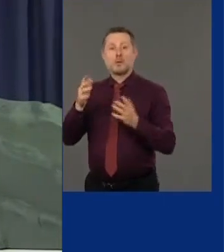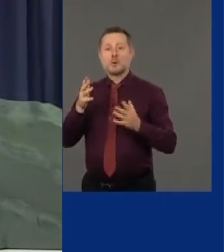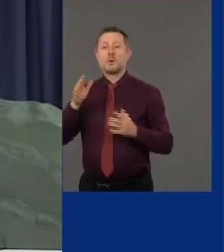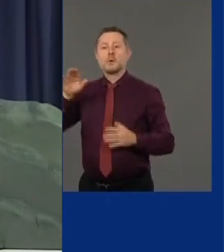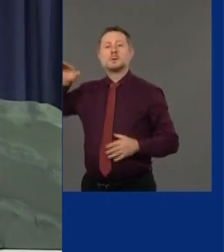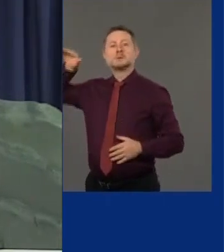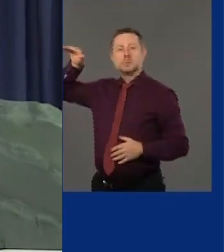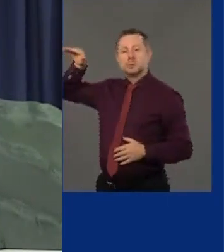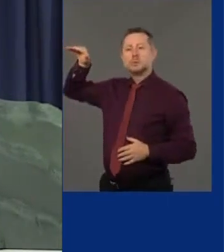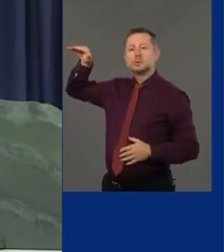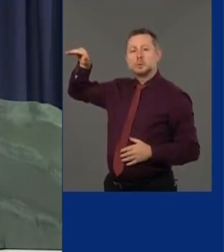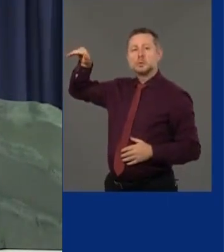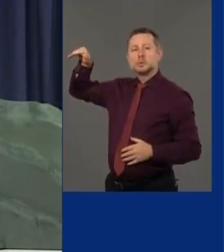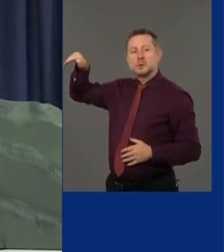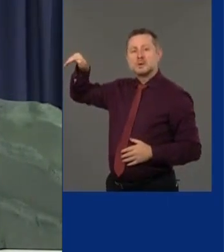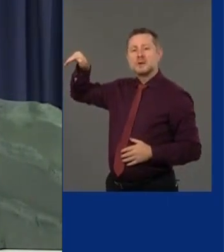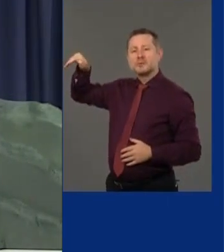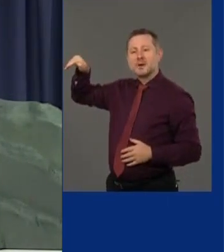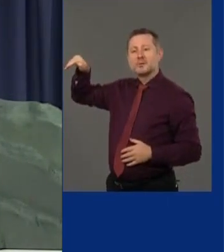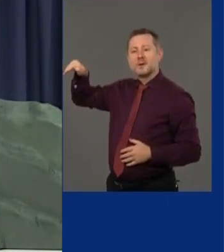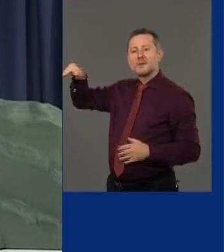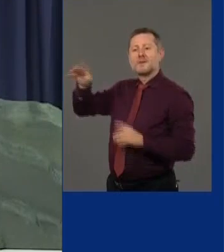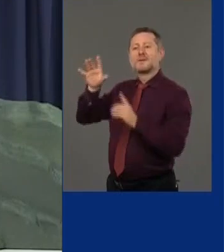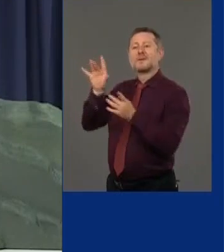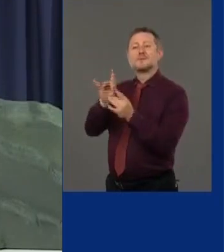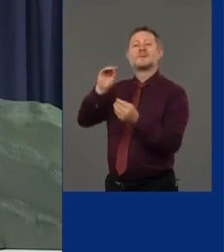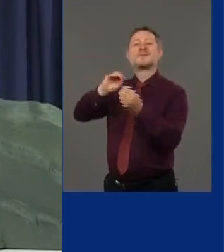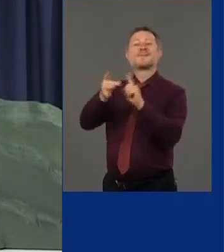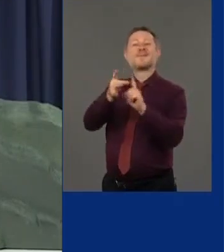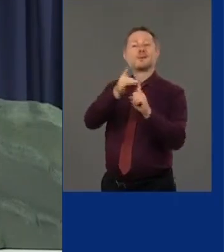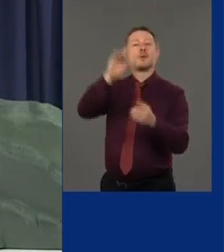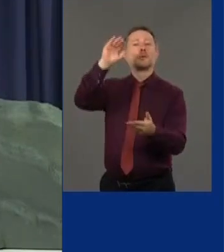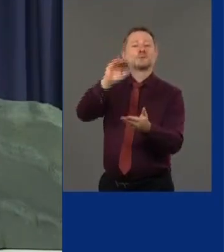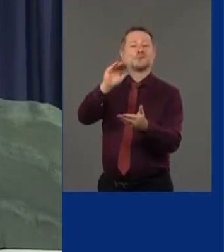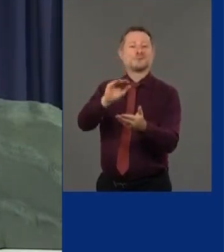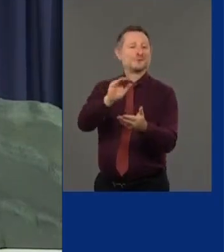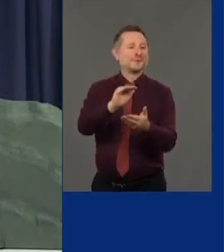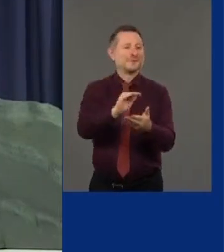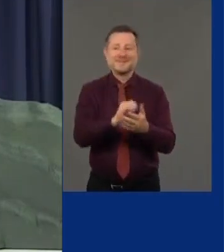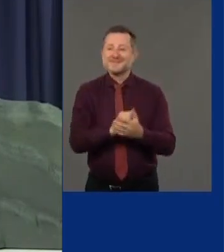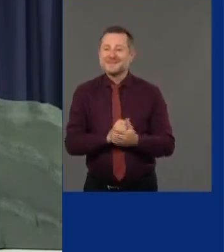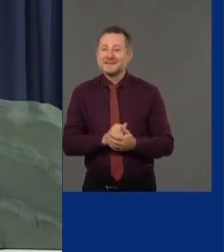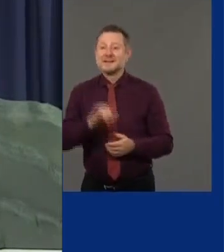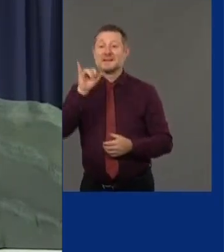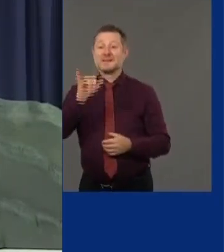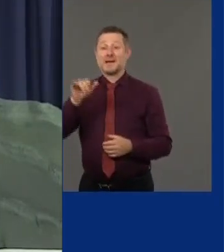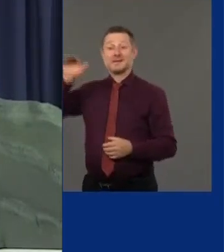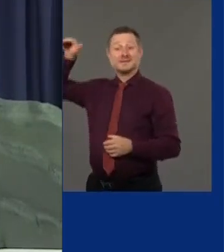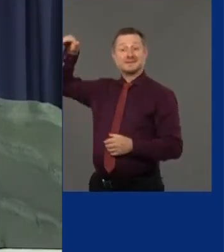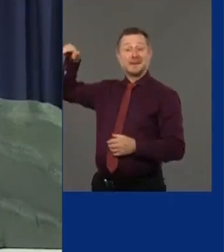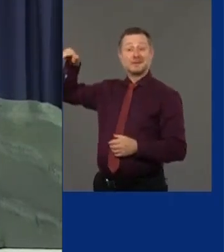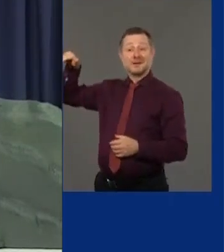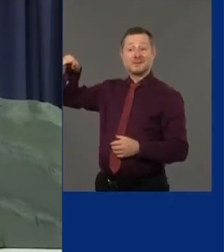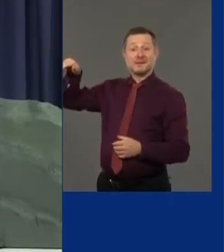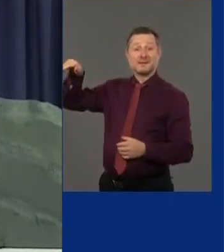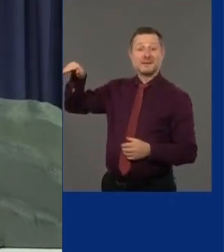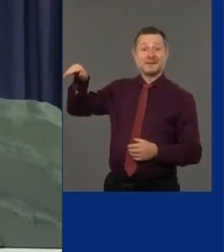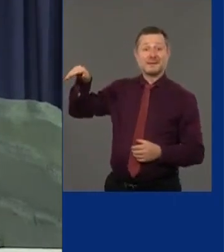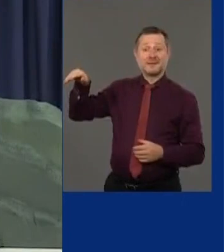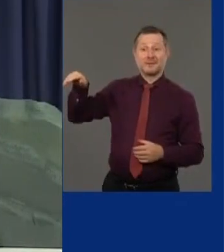reduce the infection rate, and that decline went from day 42 to